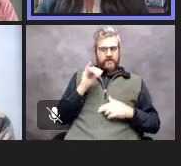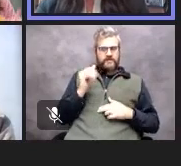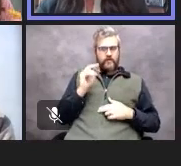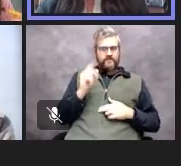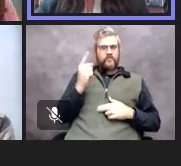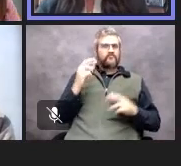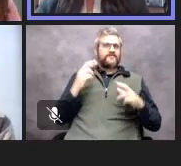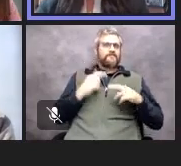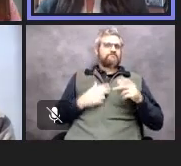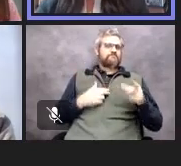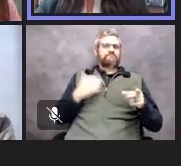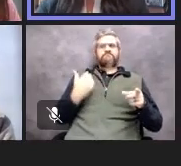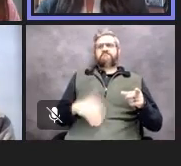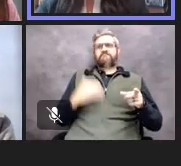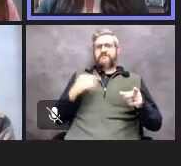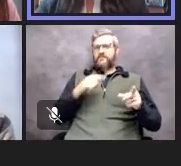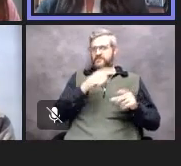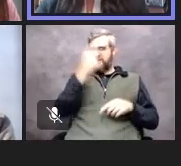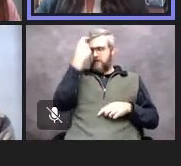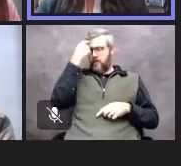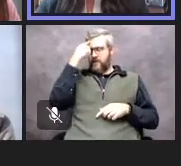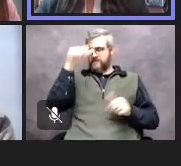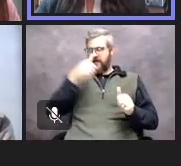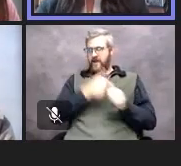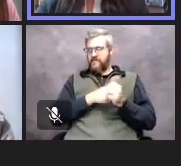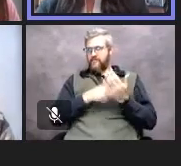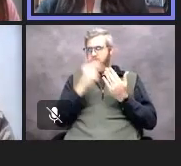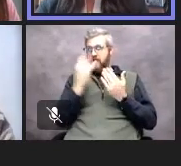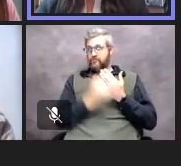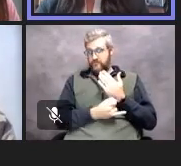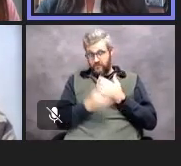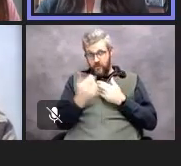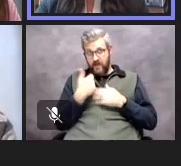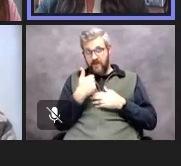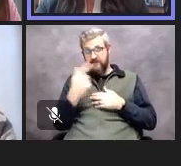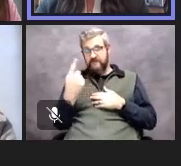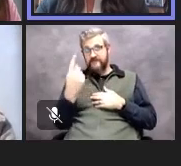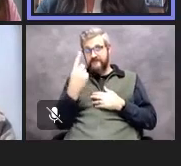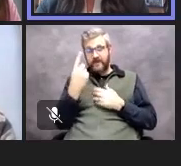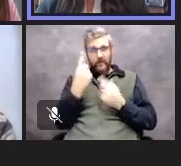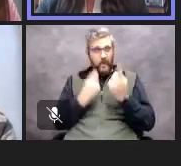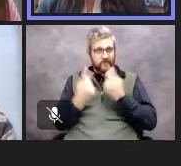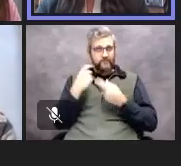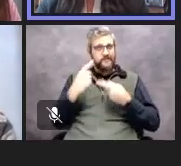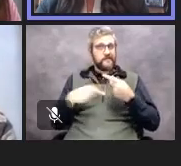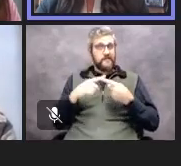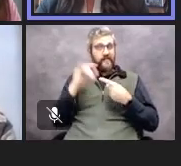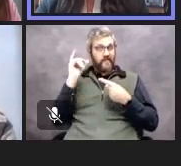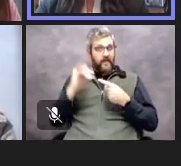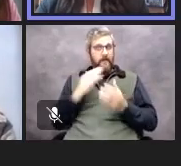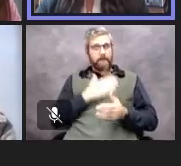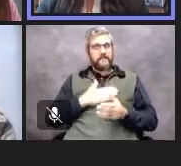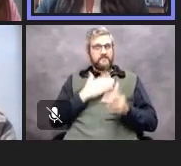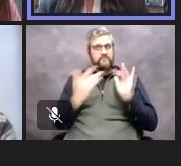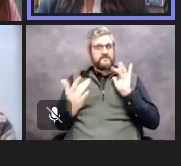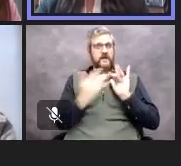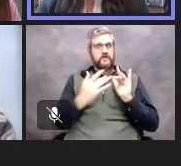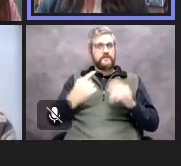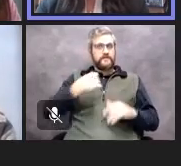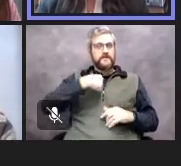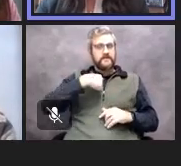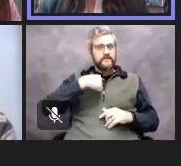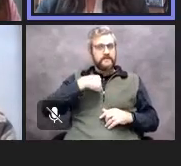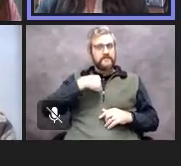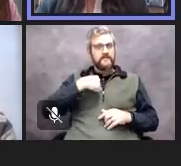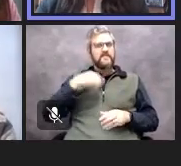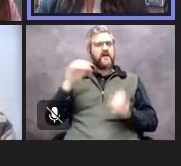So although she's the brains behind this project, if you do have questions about it, please reach out to me in the Office